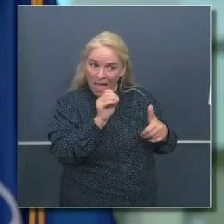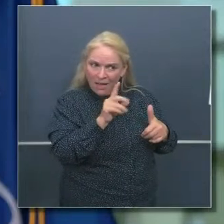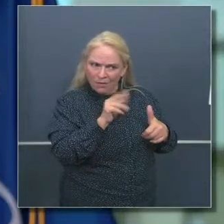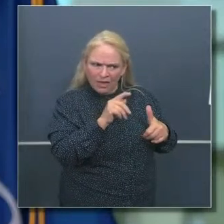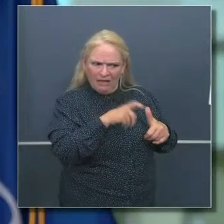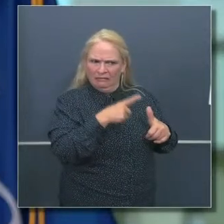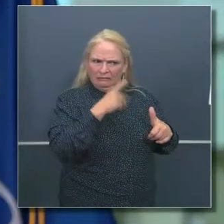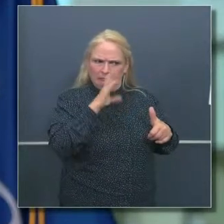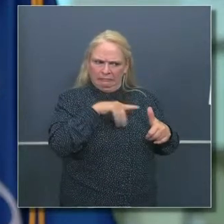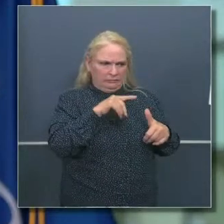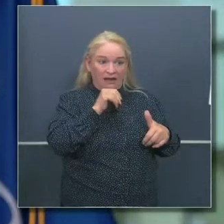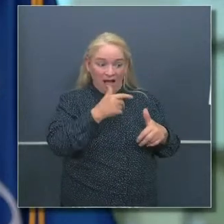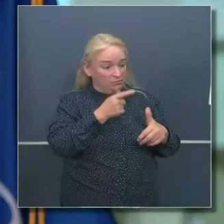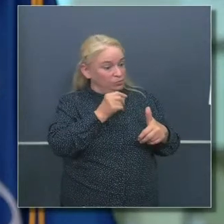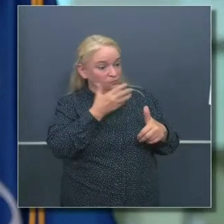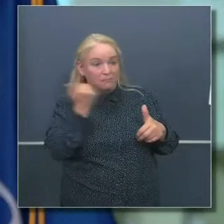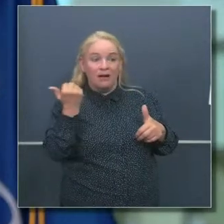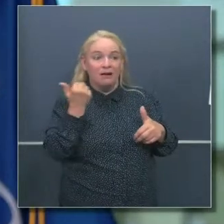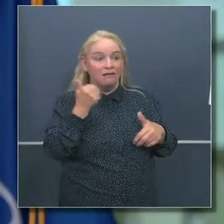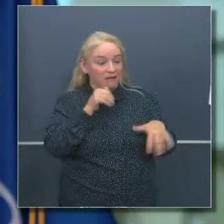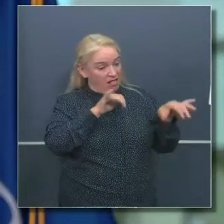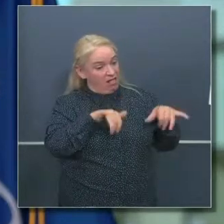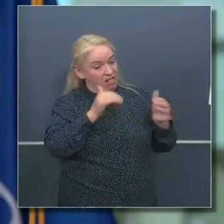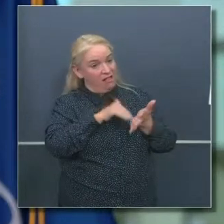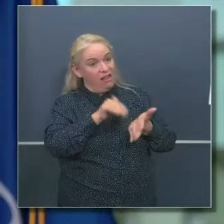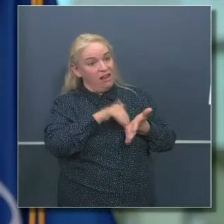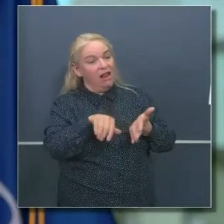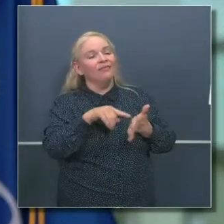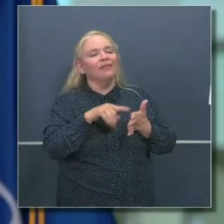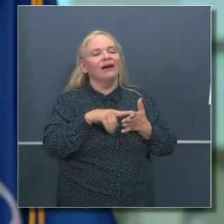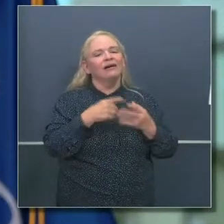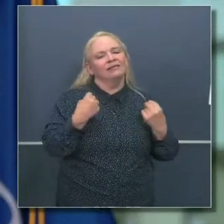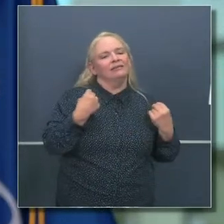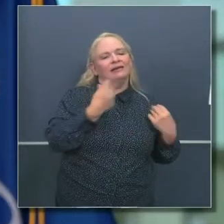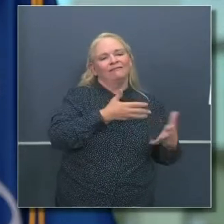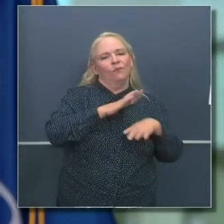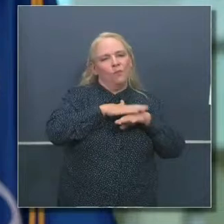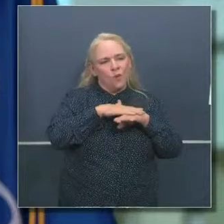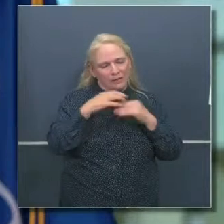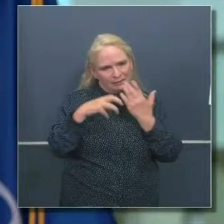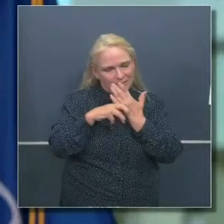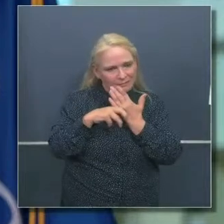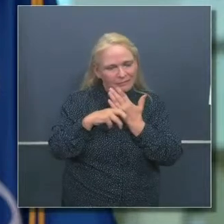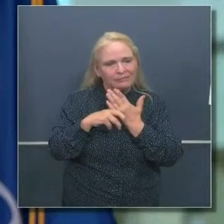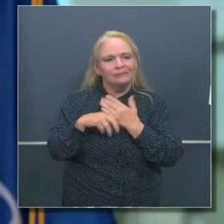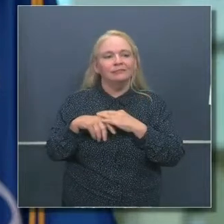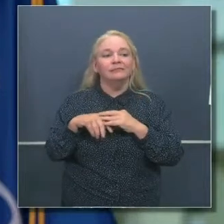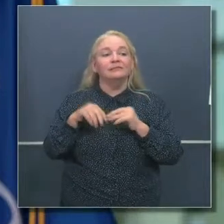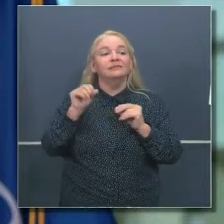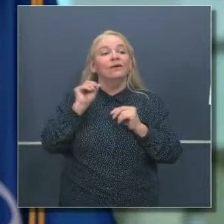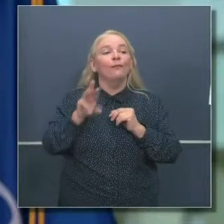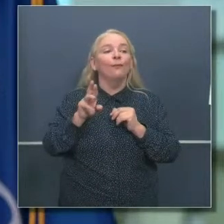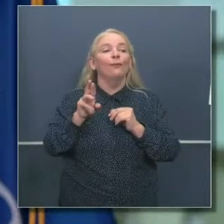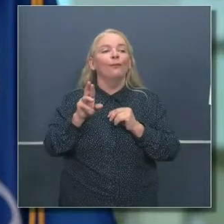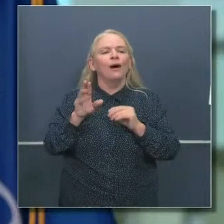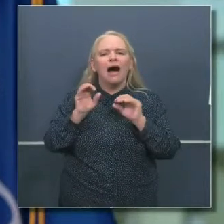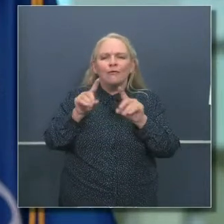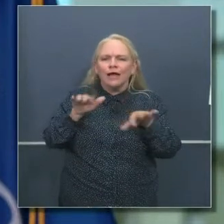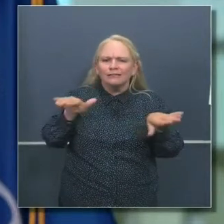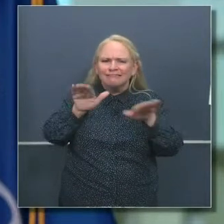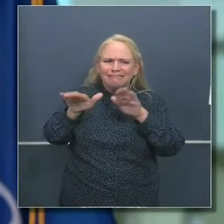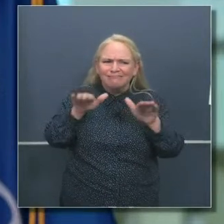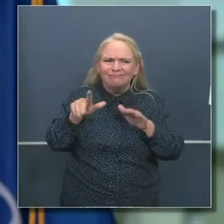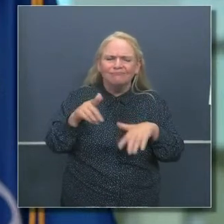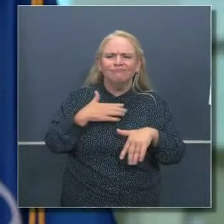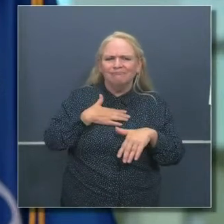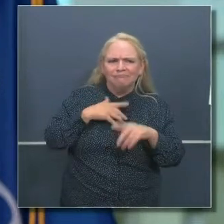problems, then you enforce more formally. You could put out warning citations, you could put out education material, and eventually, if you're